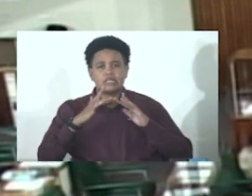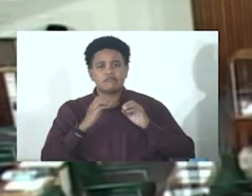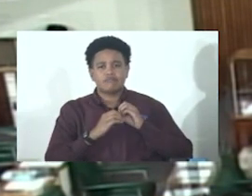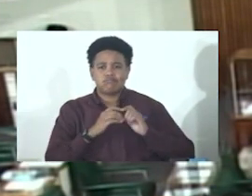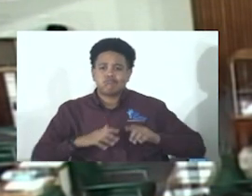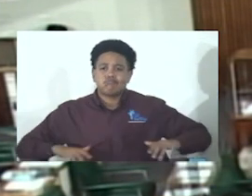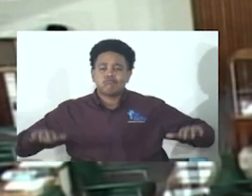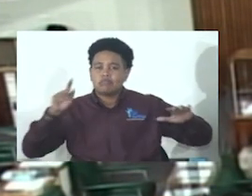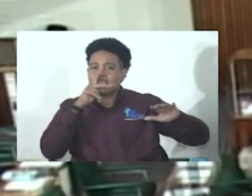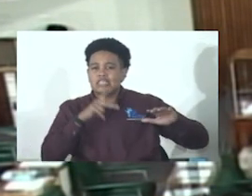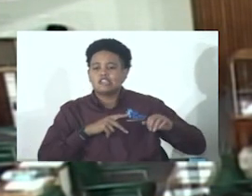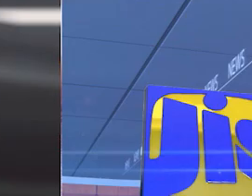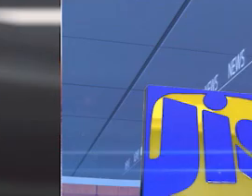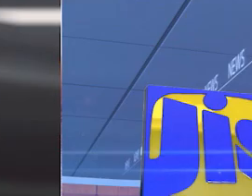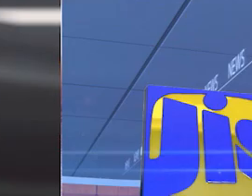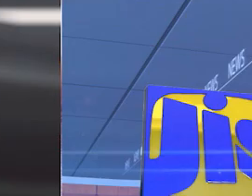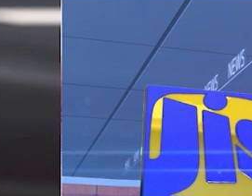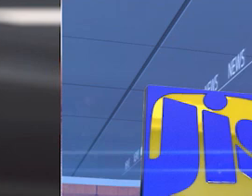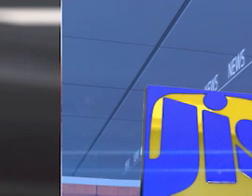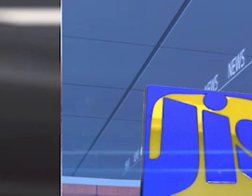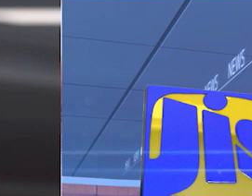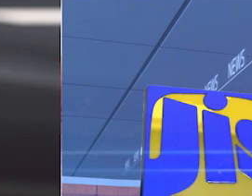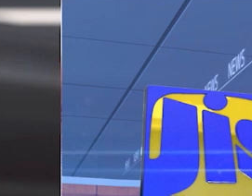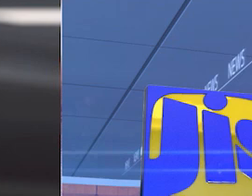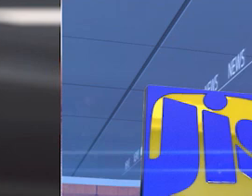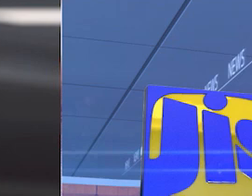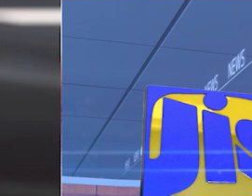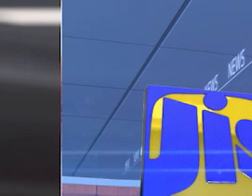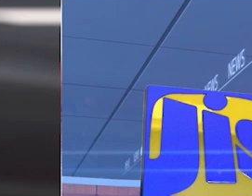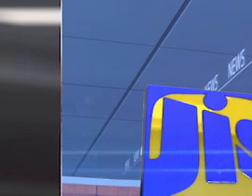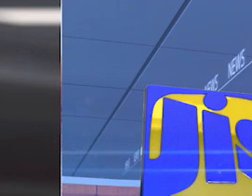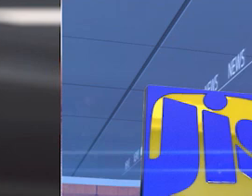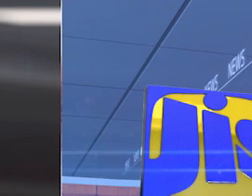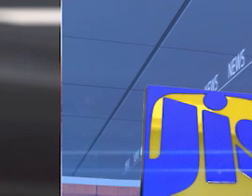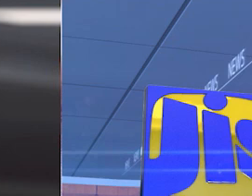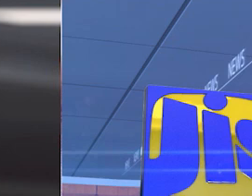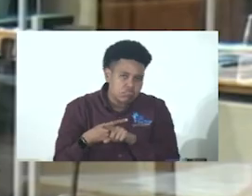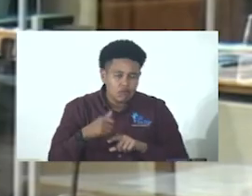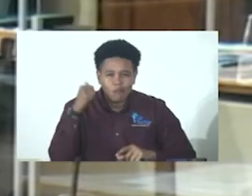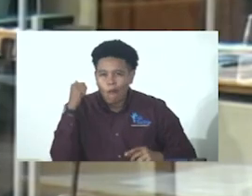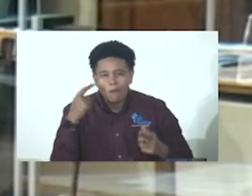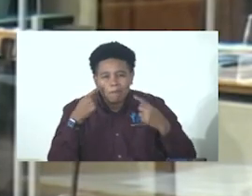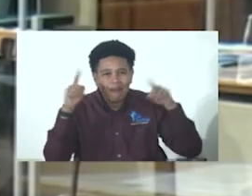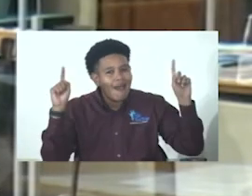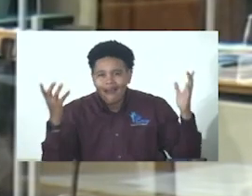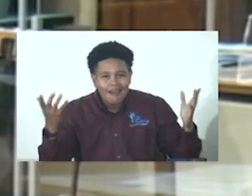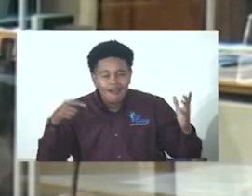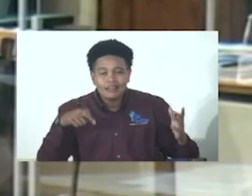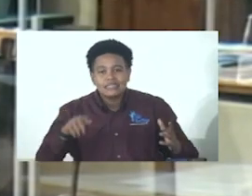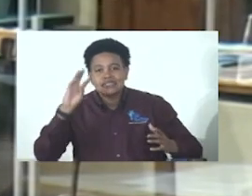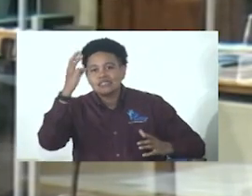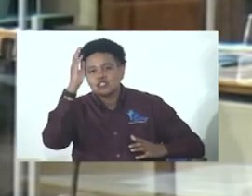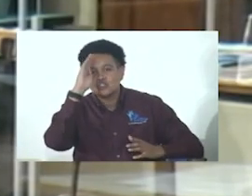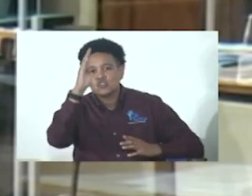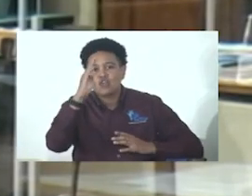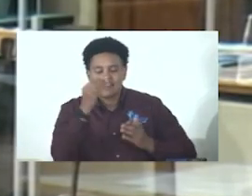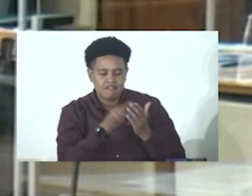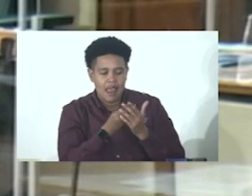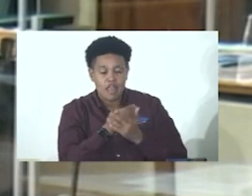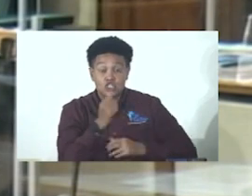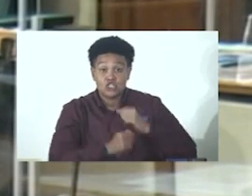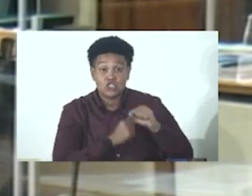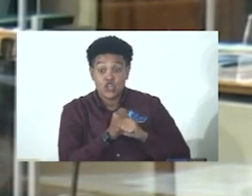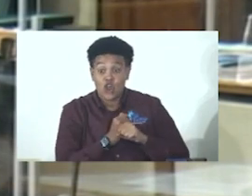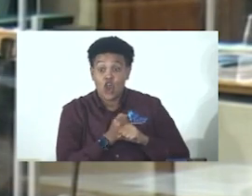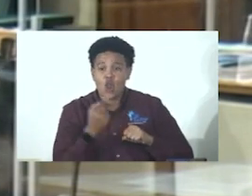state's economic recovery objectives. He was opening the budget debate in Gordon House on Tuesday. This is the 6th consecutive fiscal